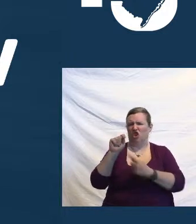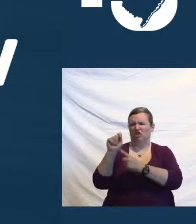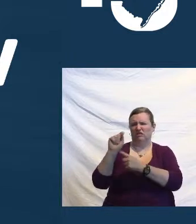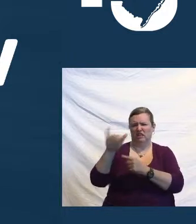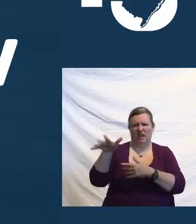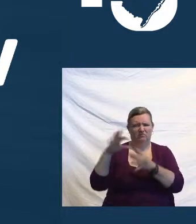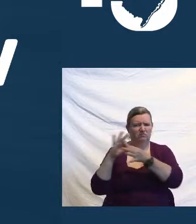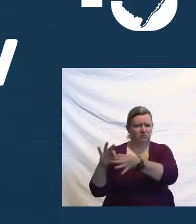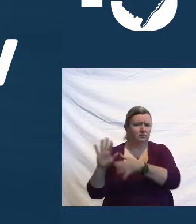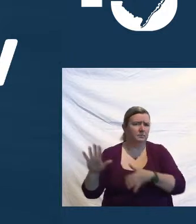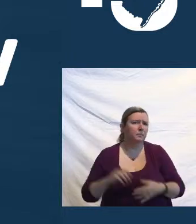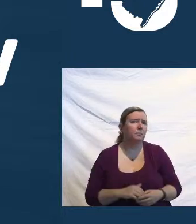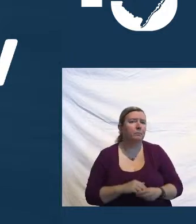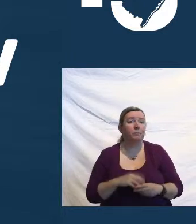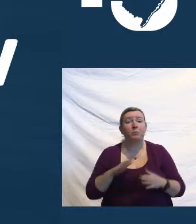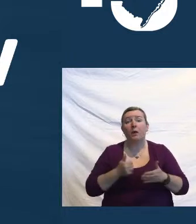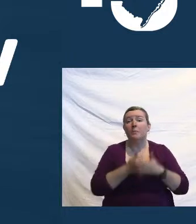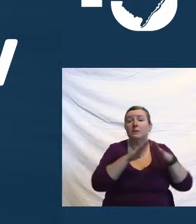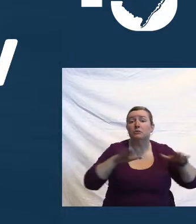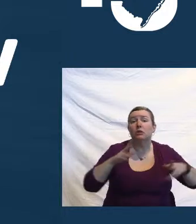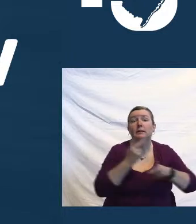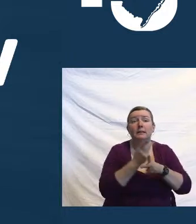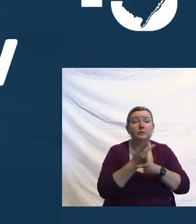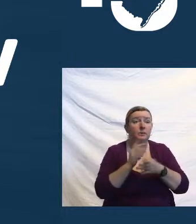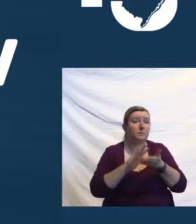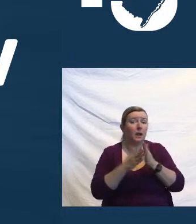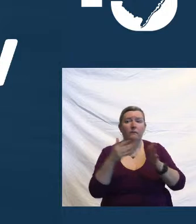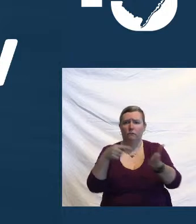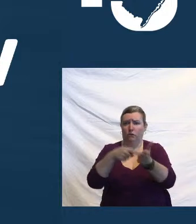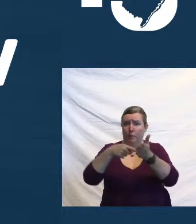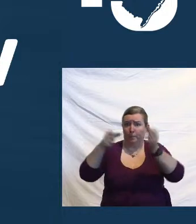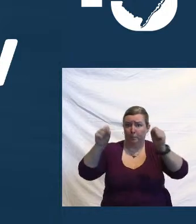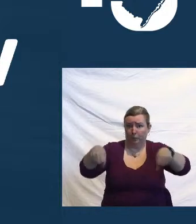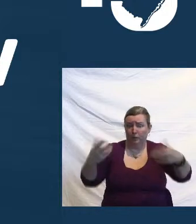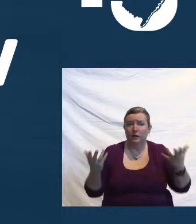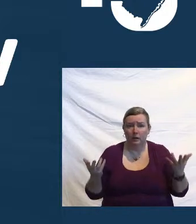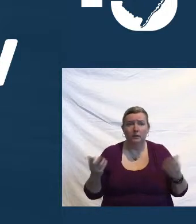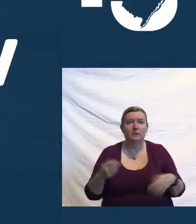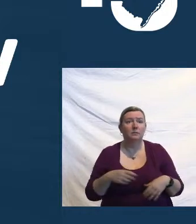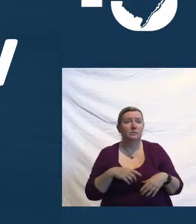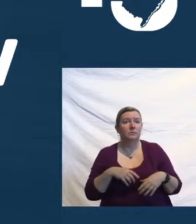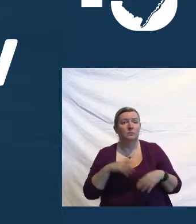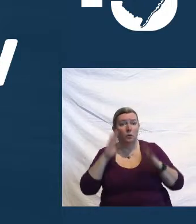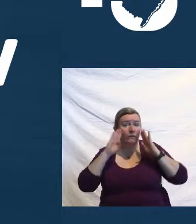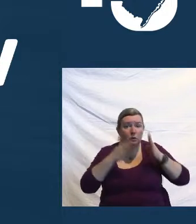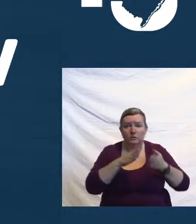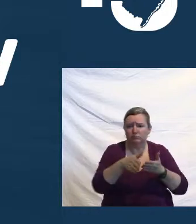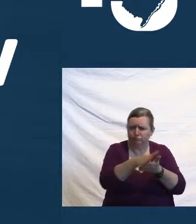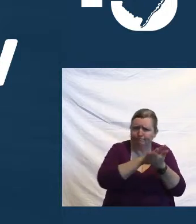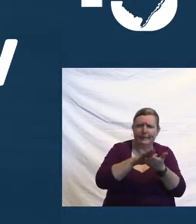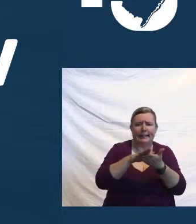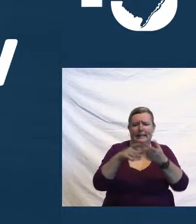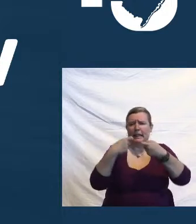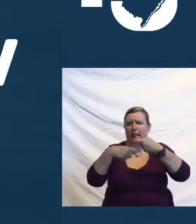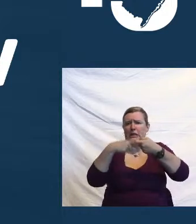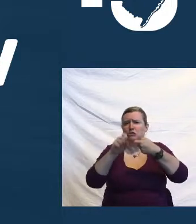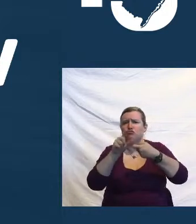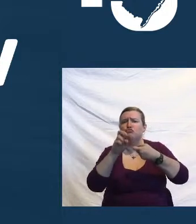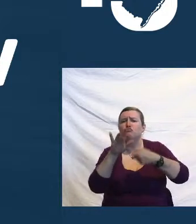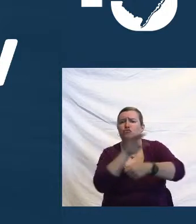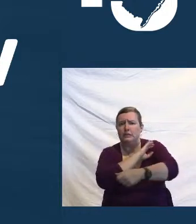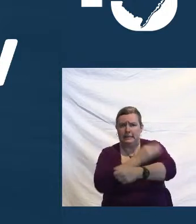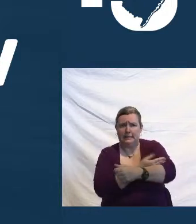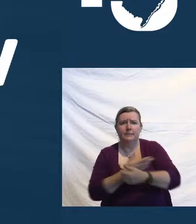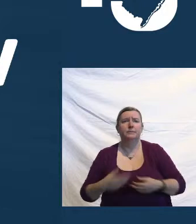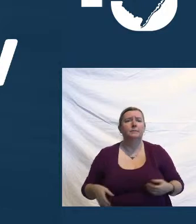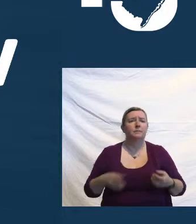and accessible, getting a strong focus on clean energy to combat climate change and more issues critical to